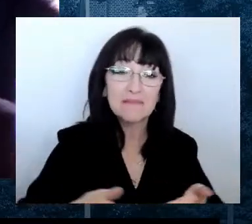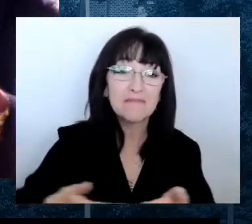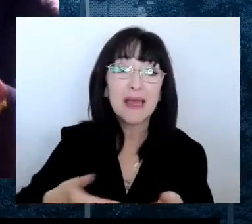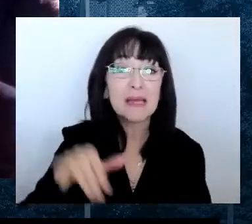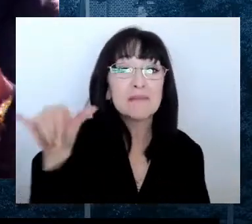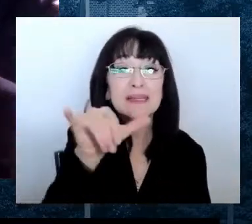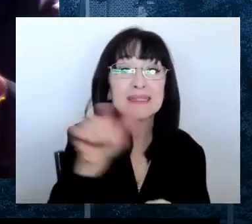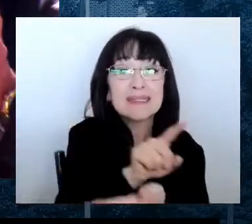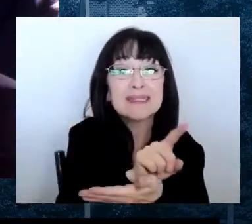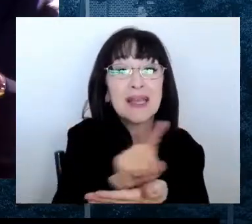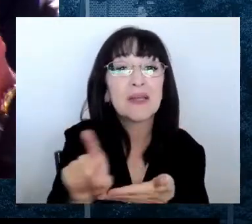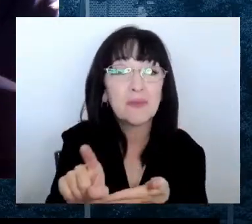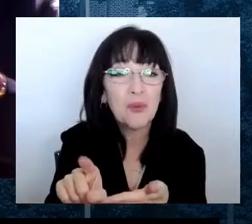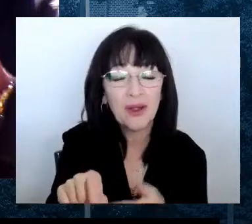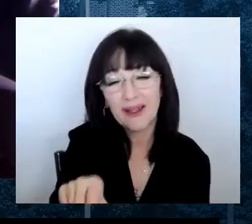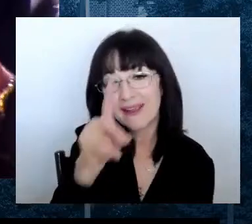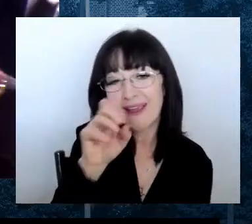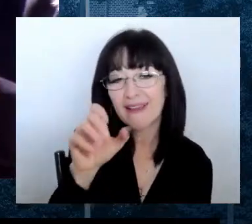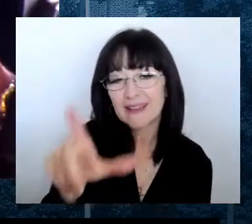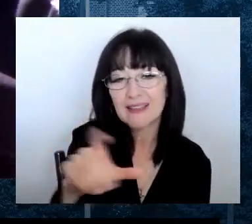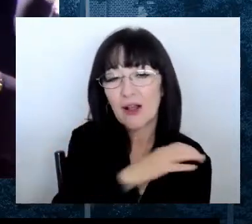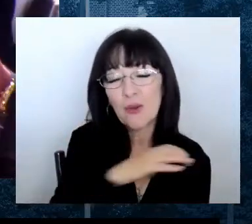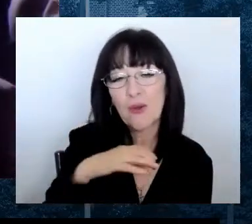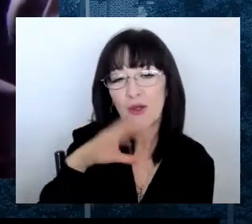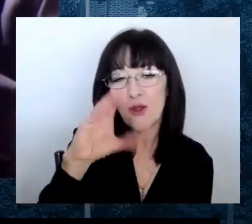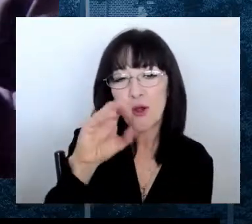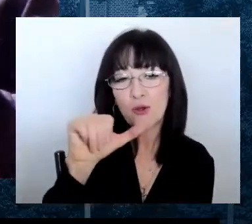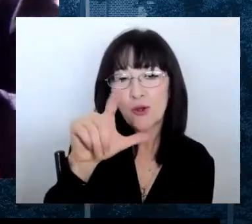a special round of applause for their leadership.